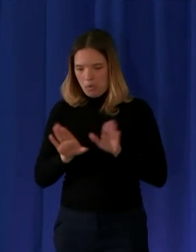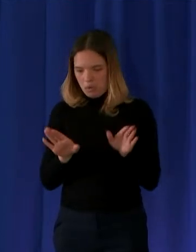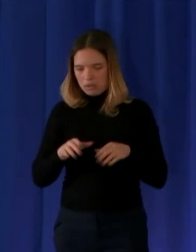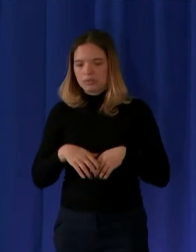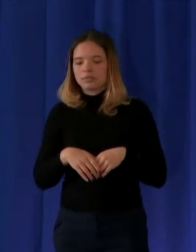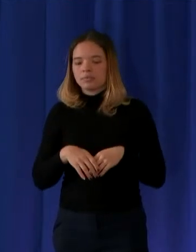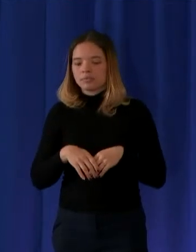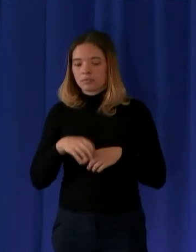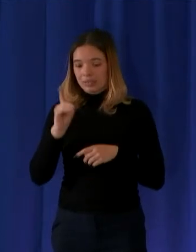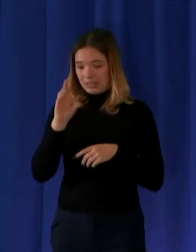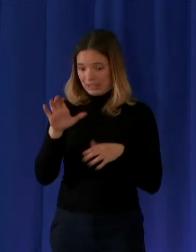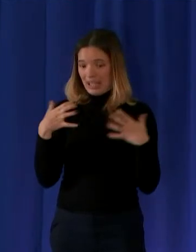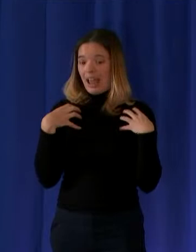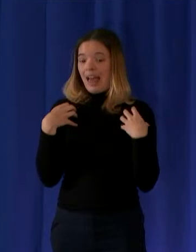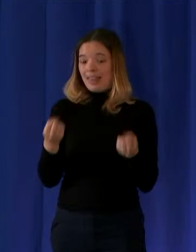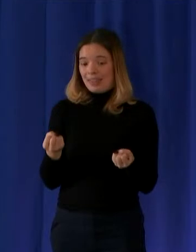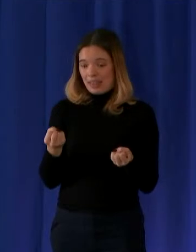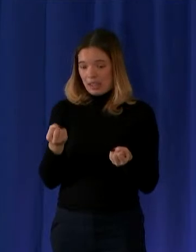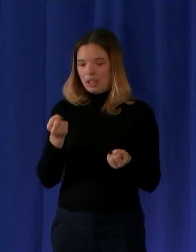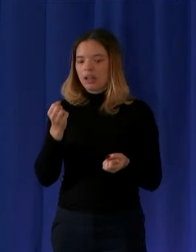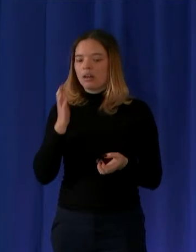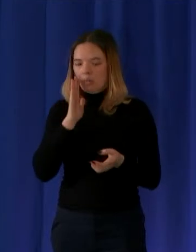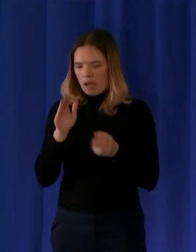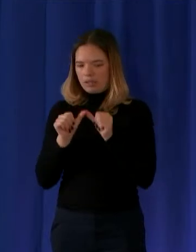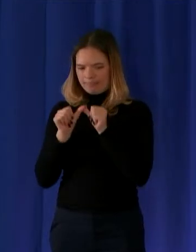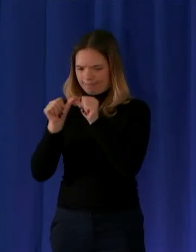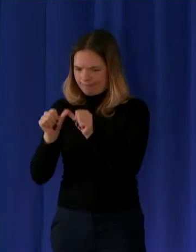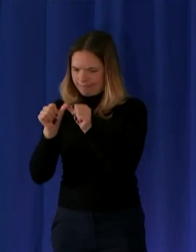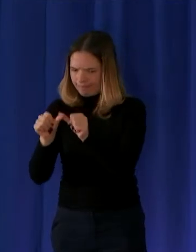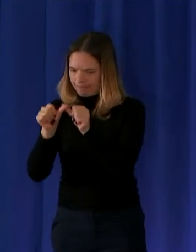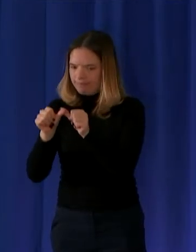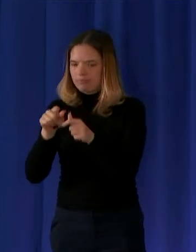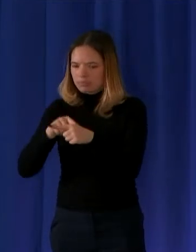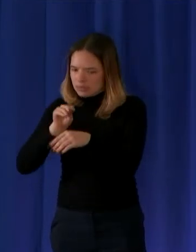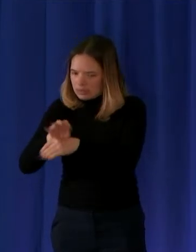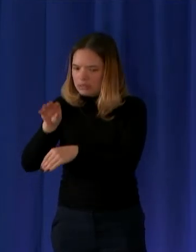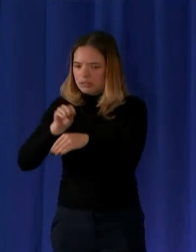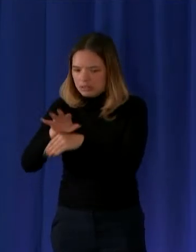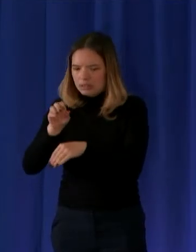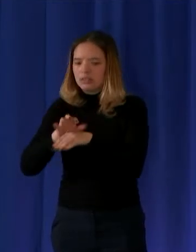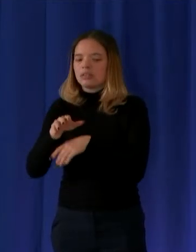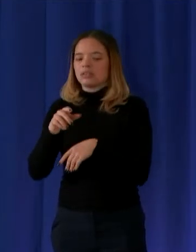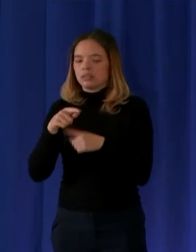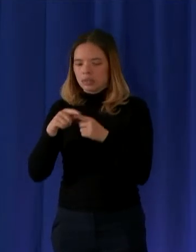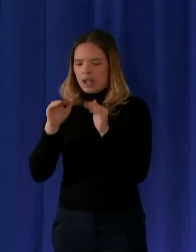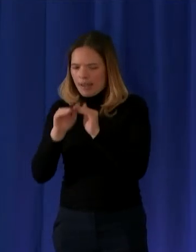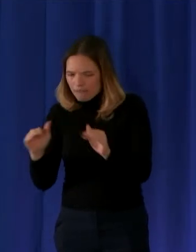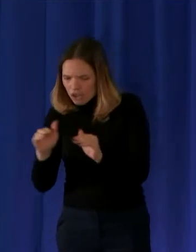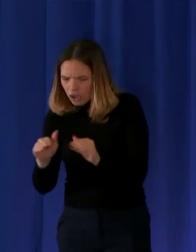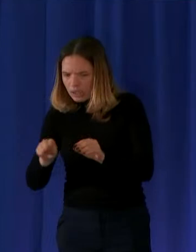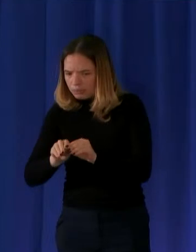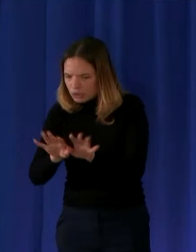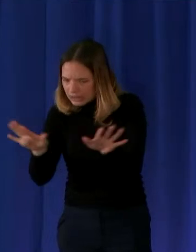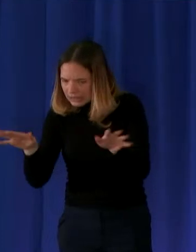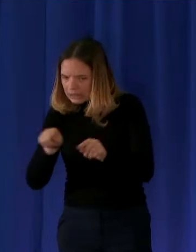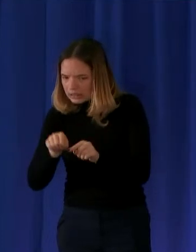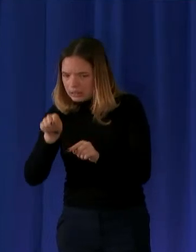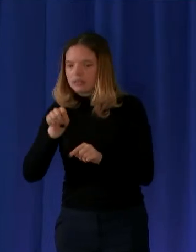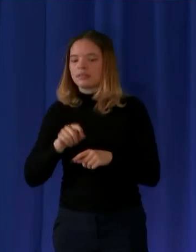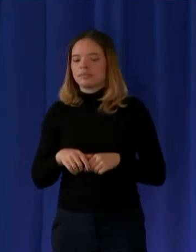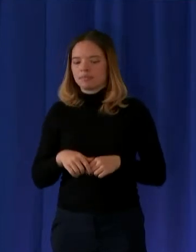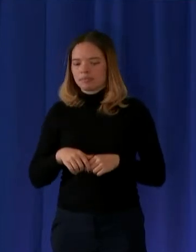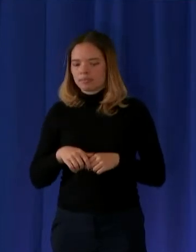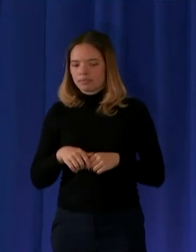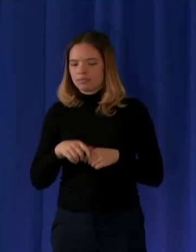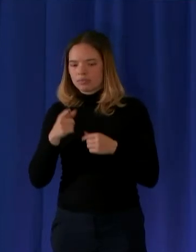DC Health will maintain its advisories according to the level of spread, and you can